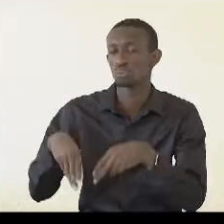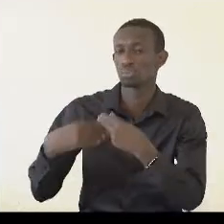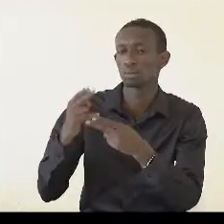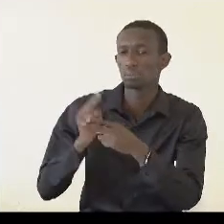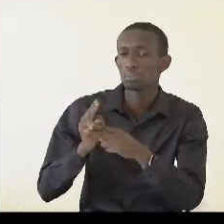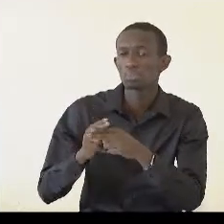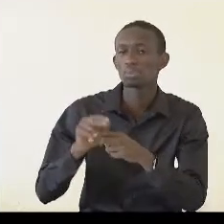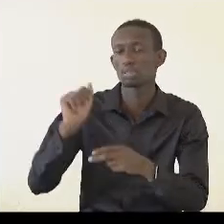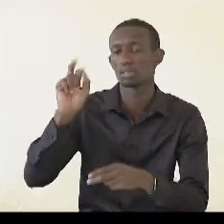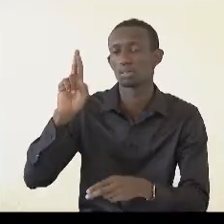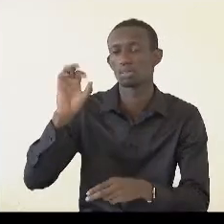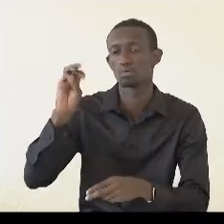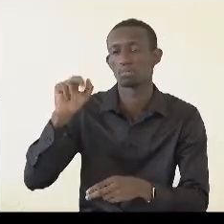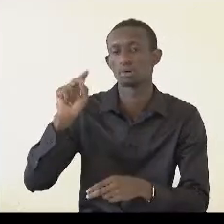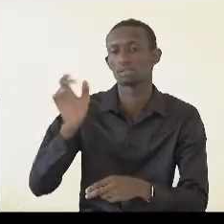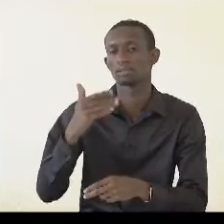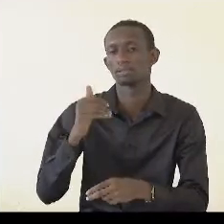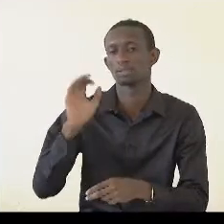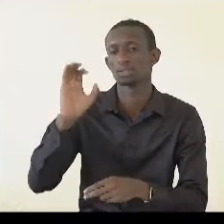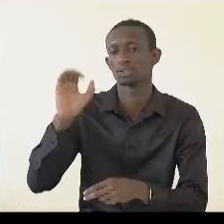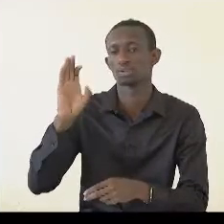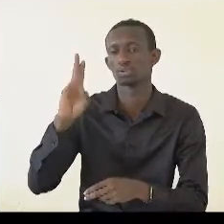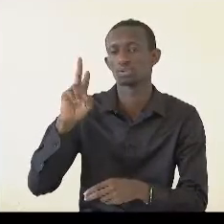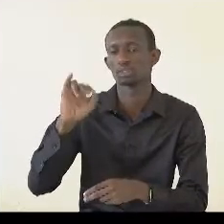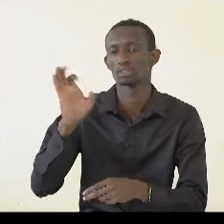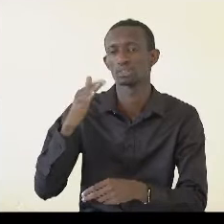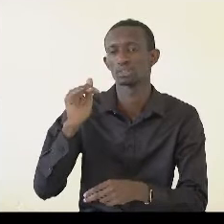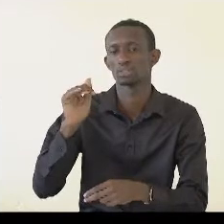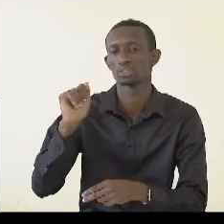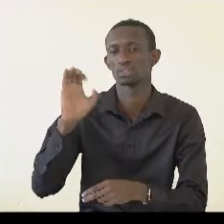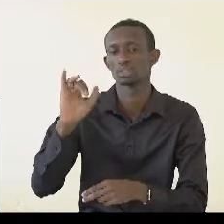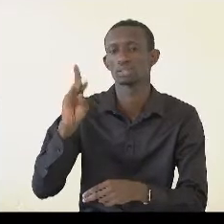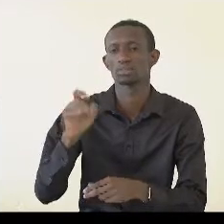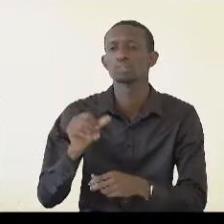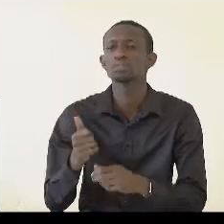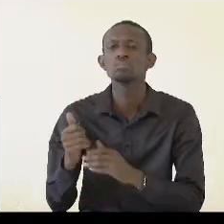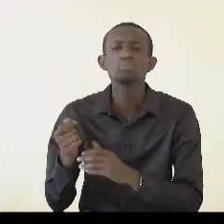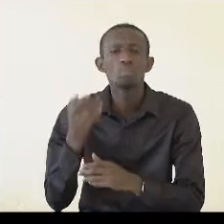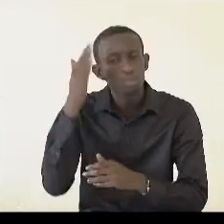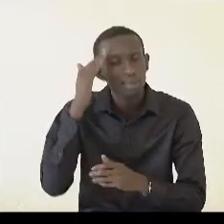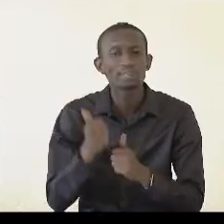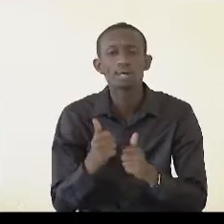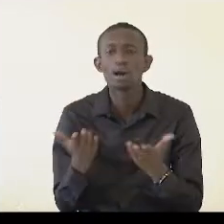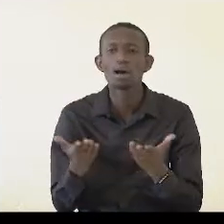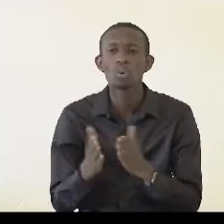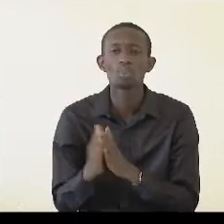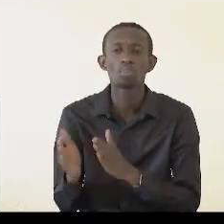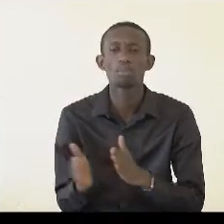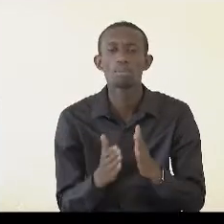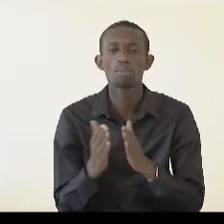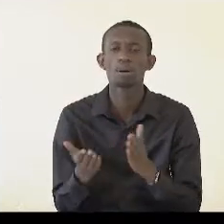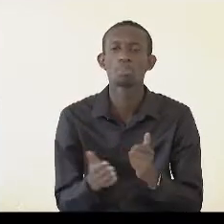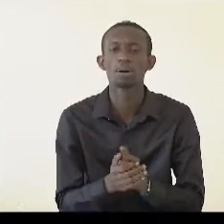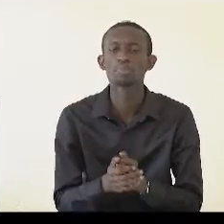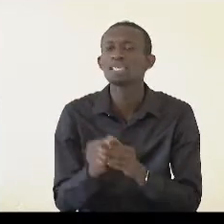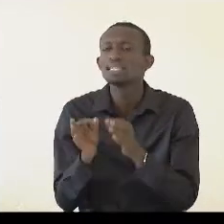you'll have to explain and write some methods of preparing carboxylic acids. I'm just referring